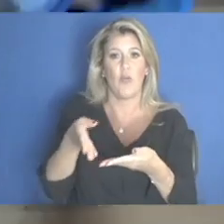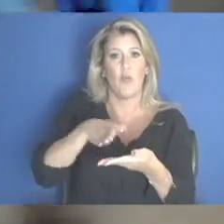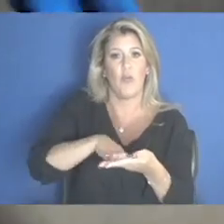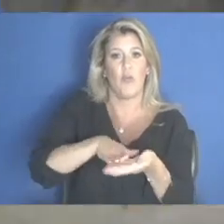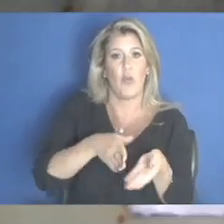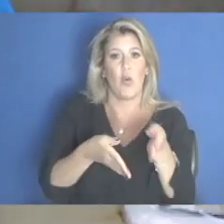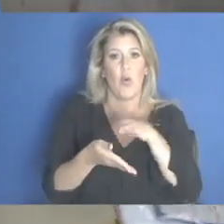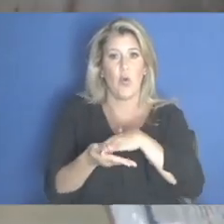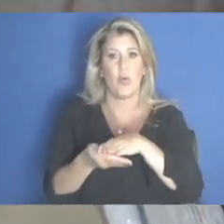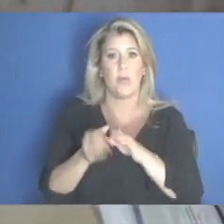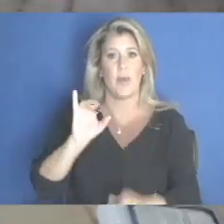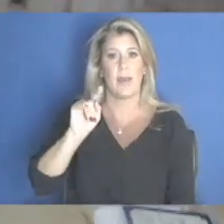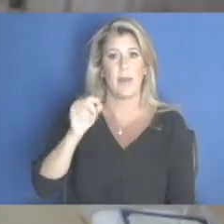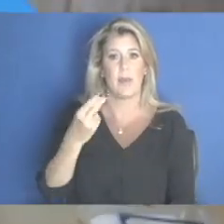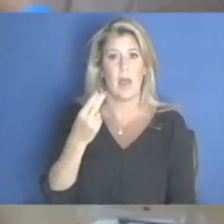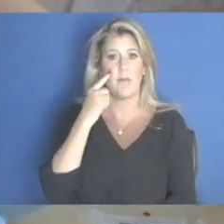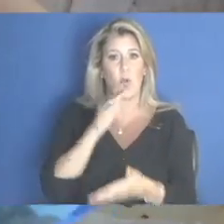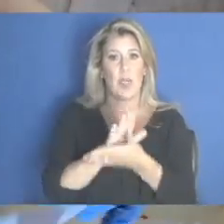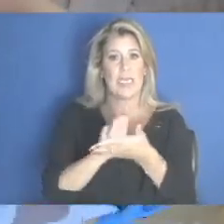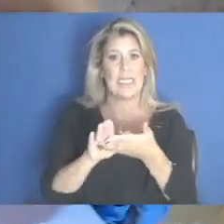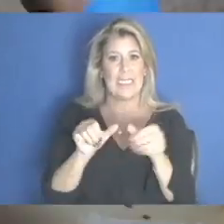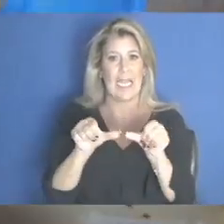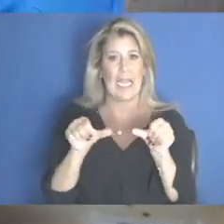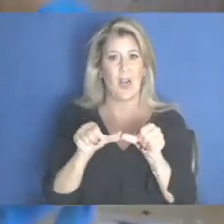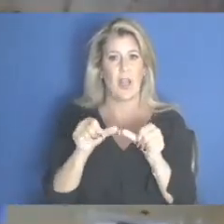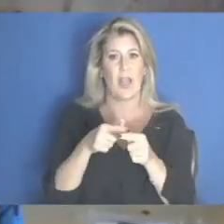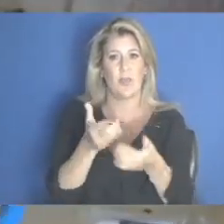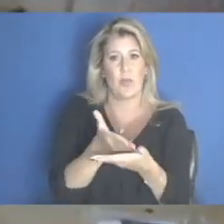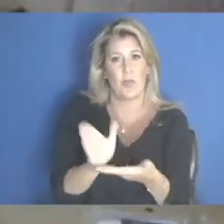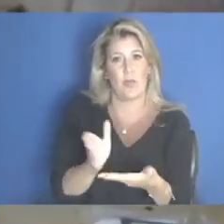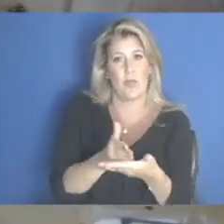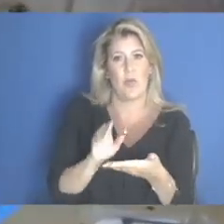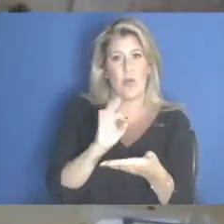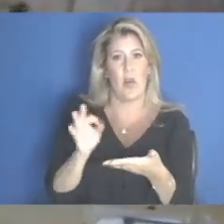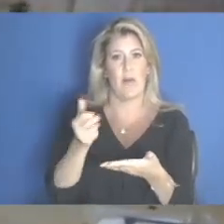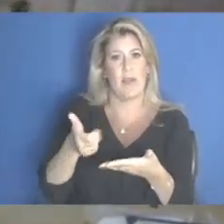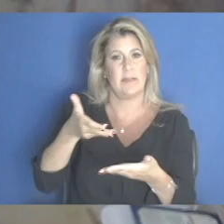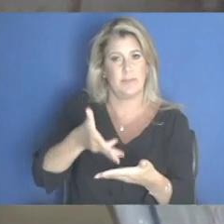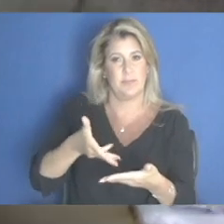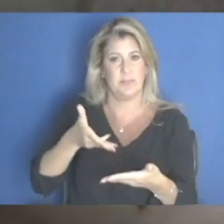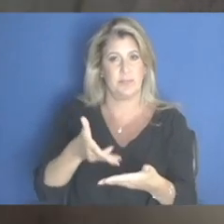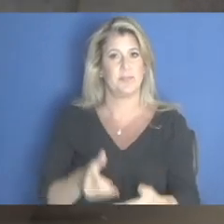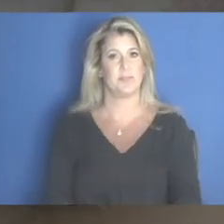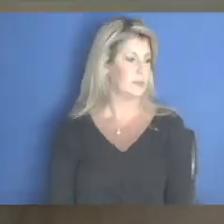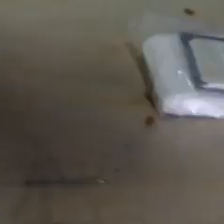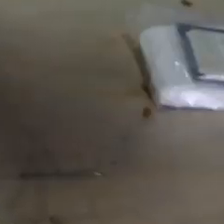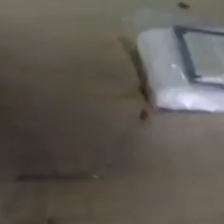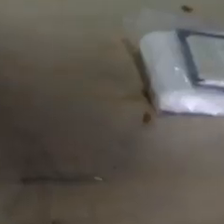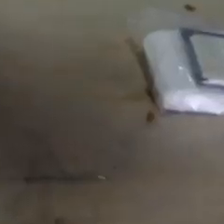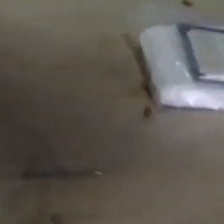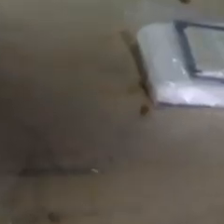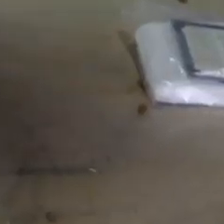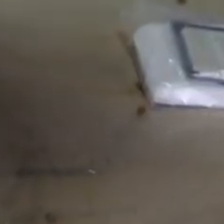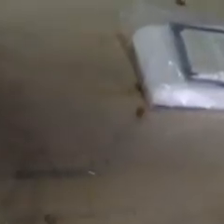Now I'm going to fold my cloth, find the clean parts and remove any extra.